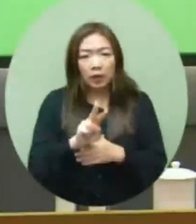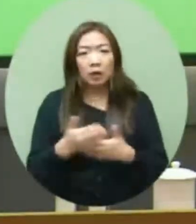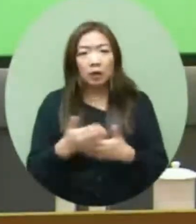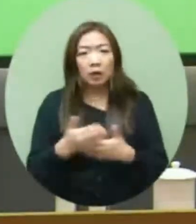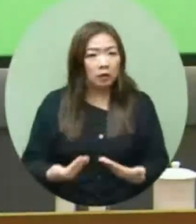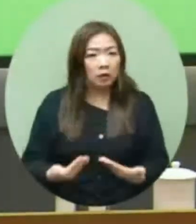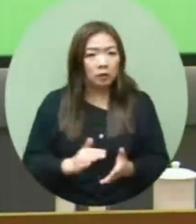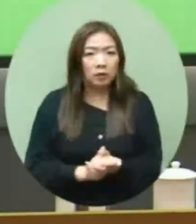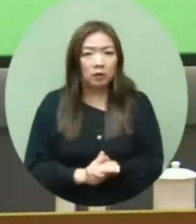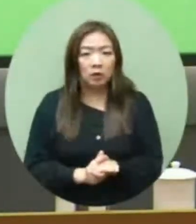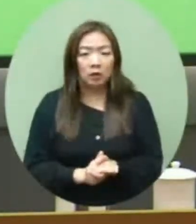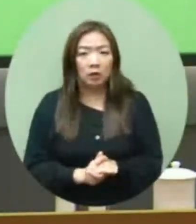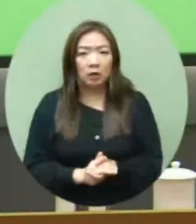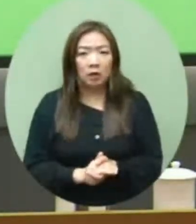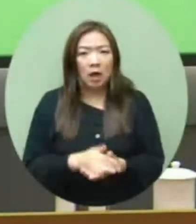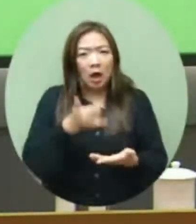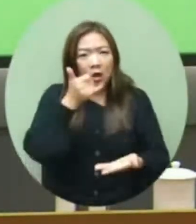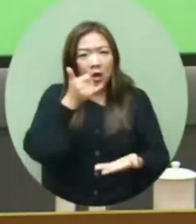future,